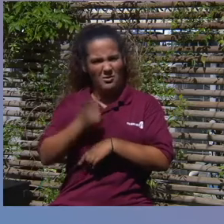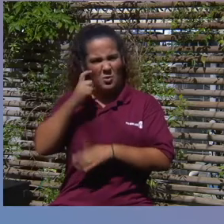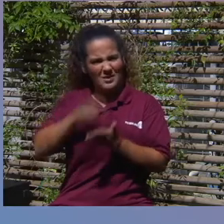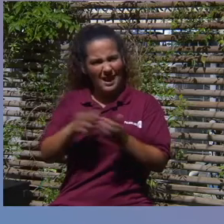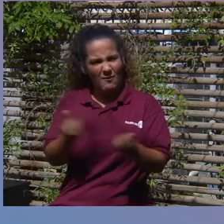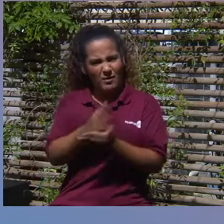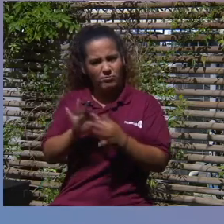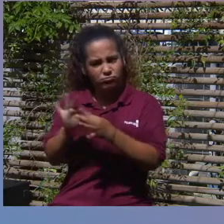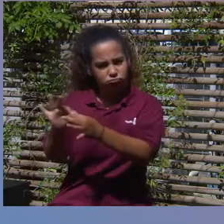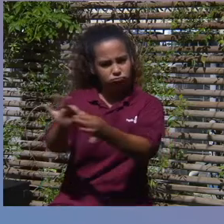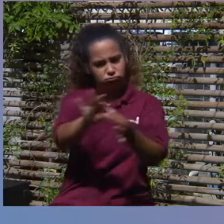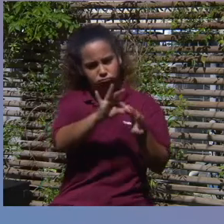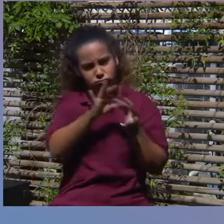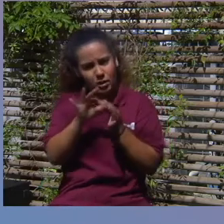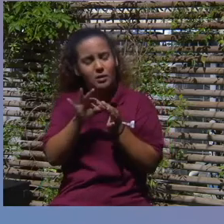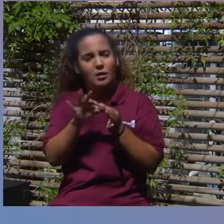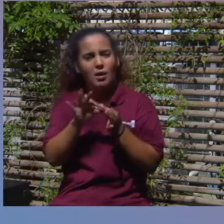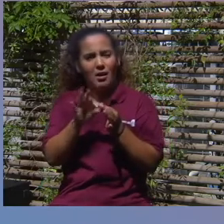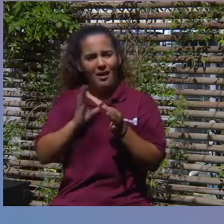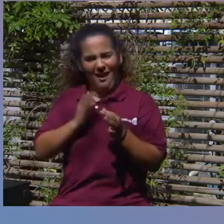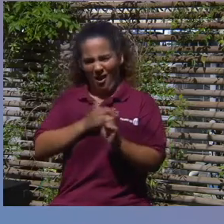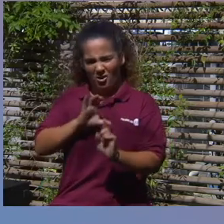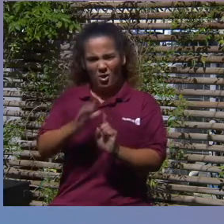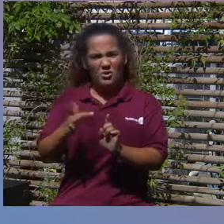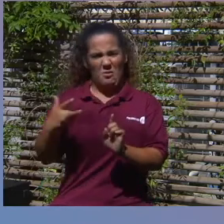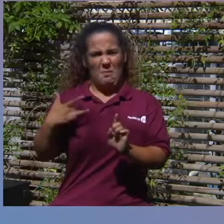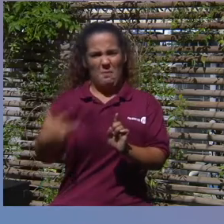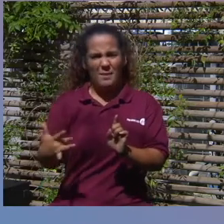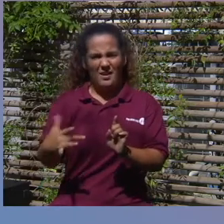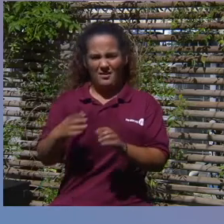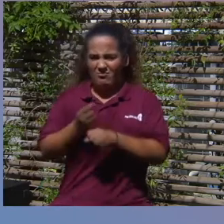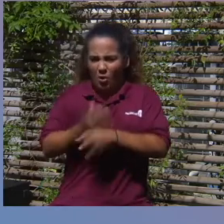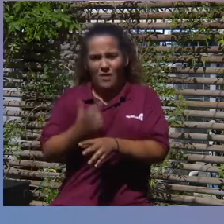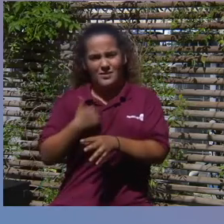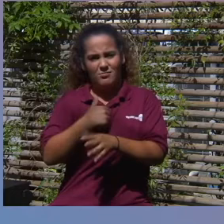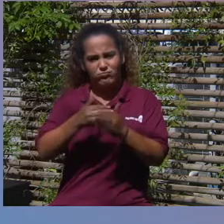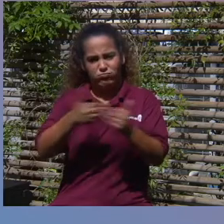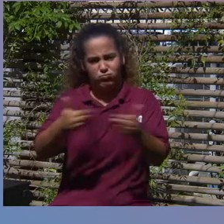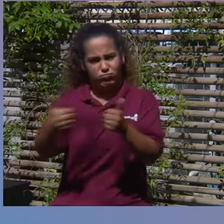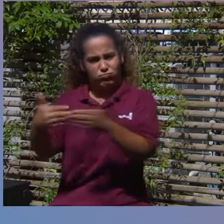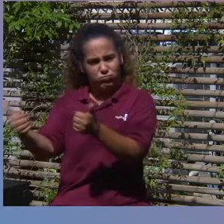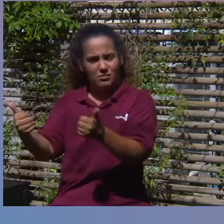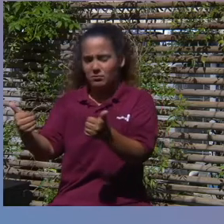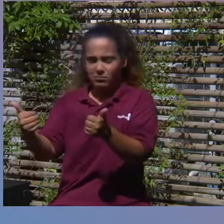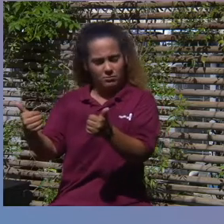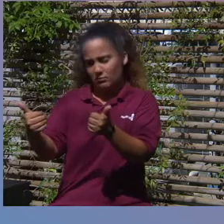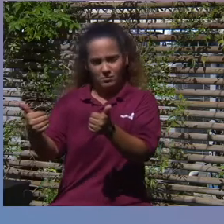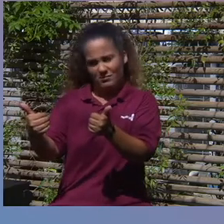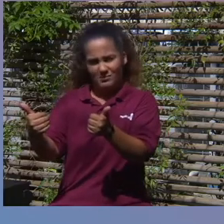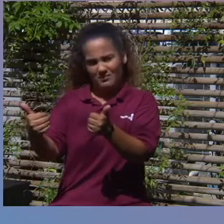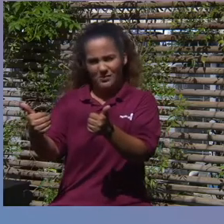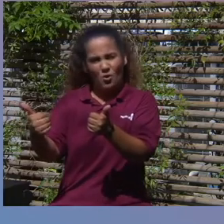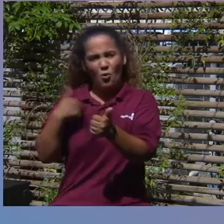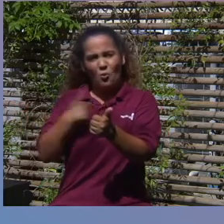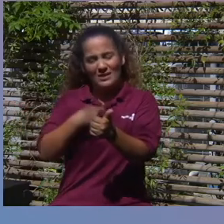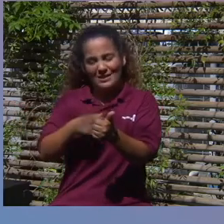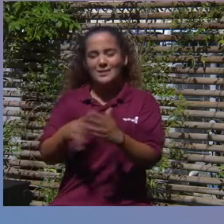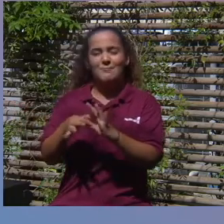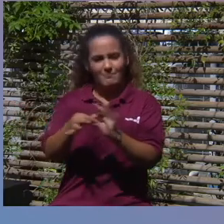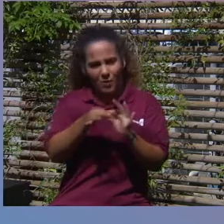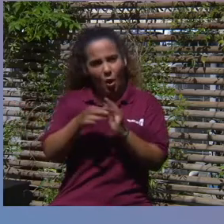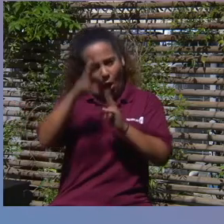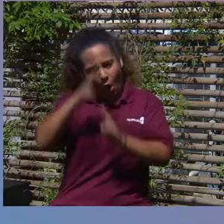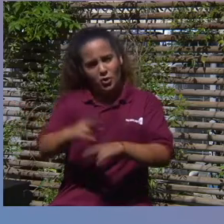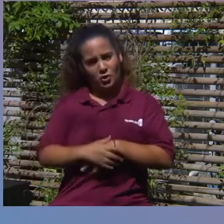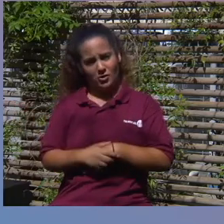way in which sometimes our culture pushes us to be away, disconnected from that rhythm, right? Mm-hmm. It encourages us to like not honor that rhythm. And